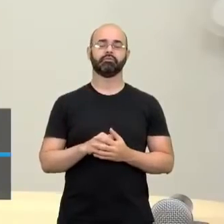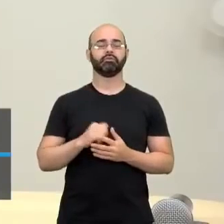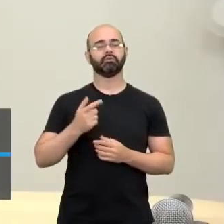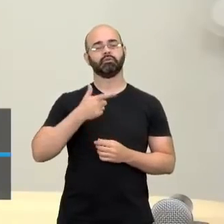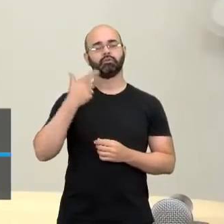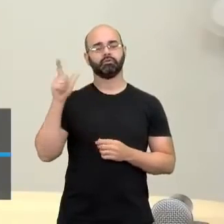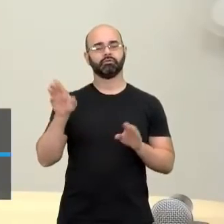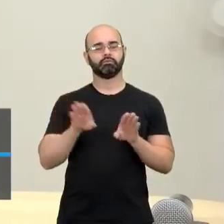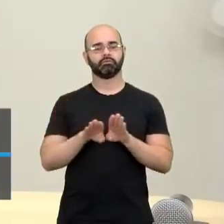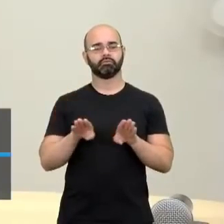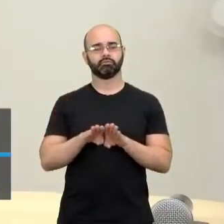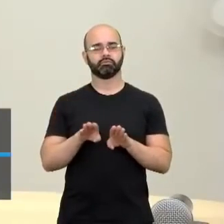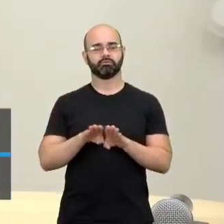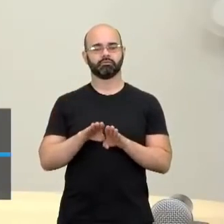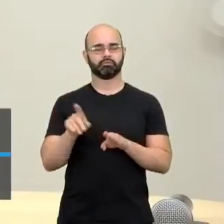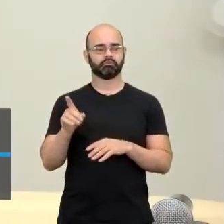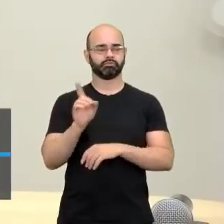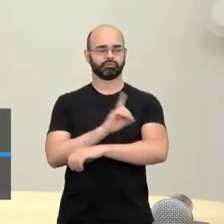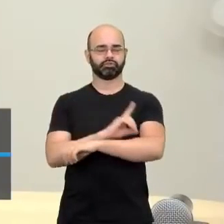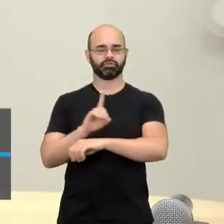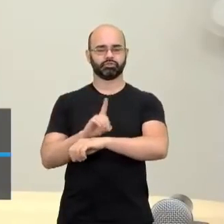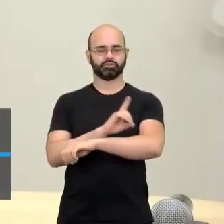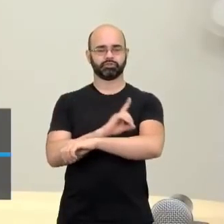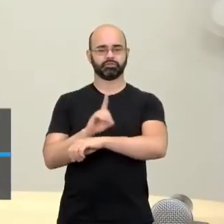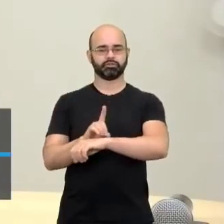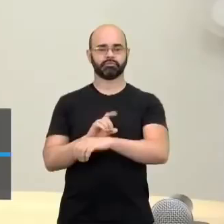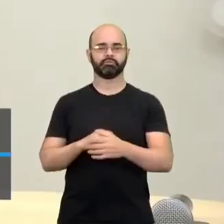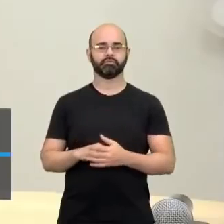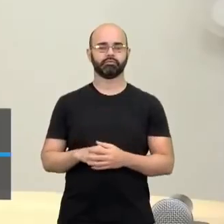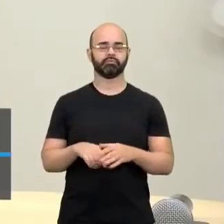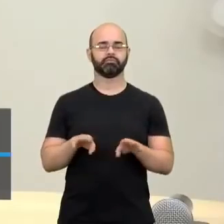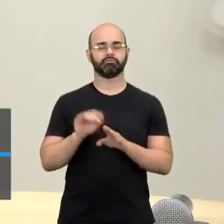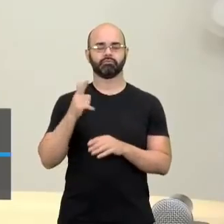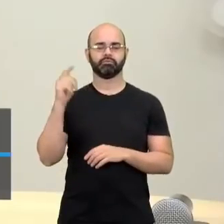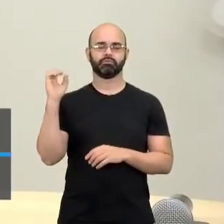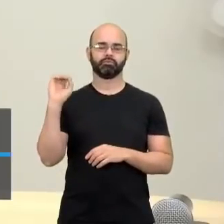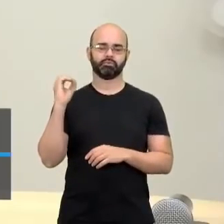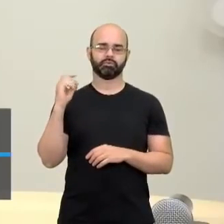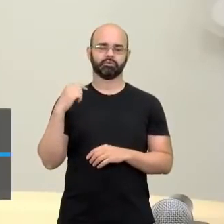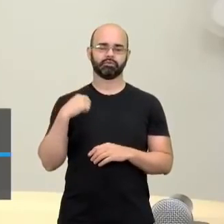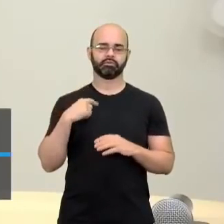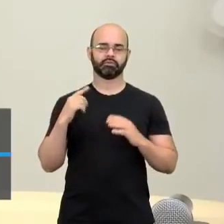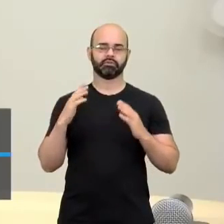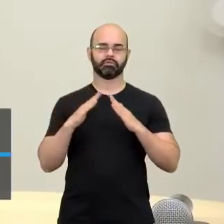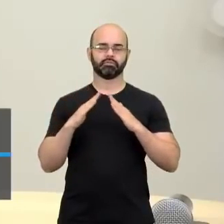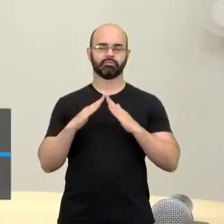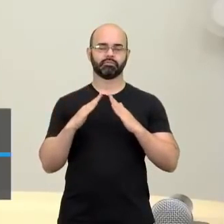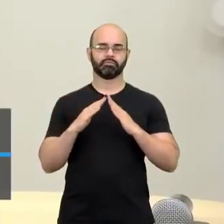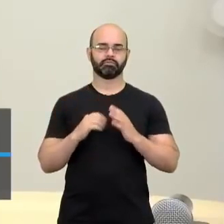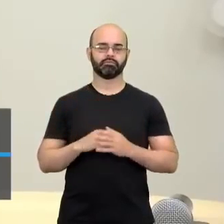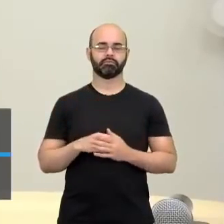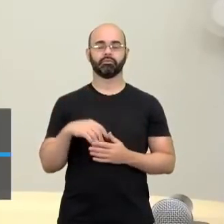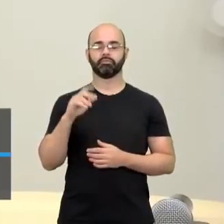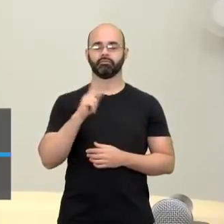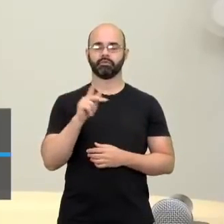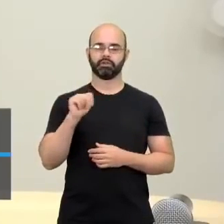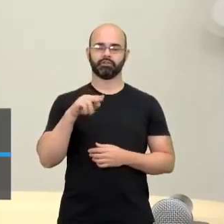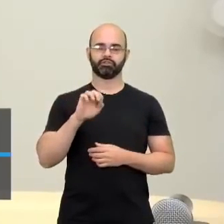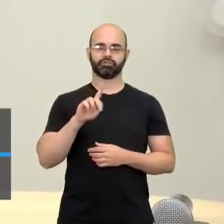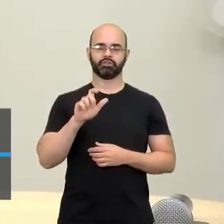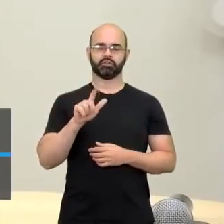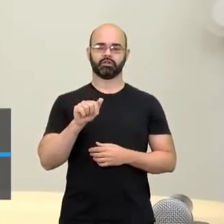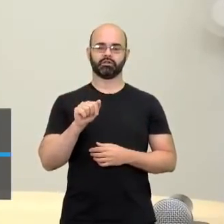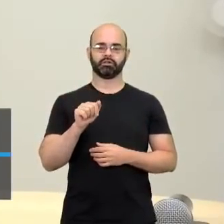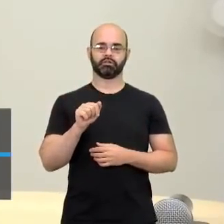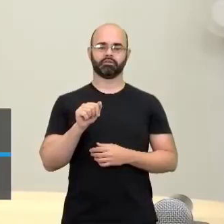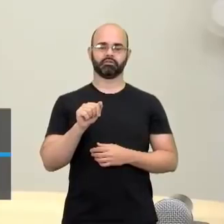aluna Ariadne falou, I live in Guarulhos, and I live in Osasco here. And then Pro Angela mandou pra gente uma das